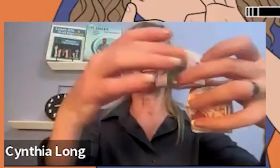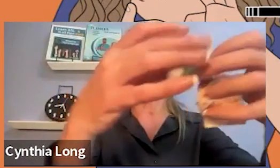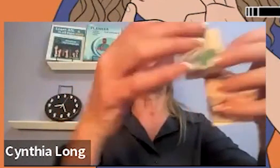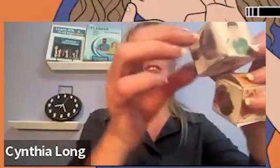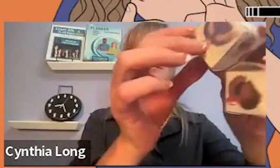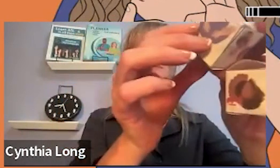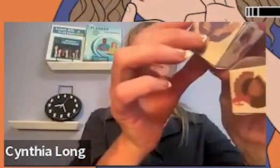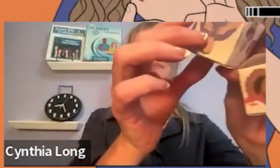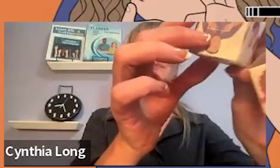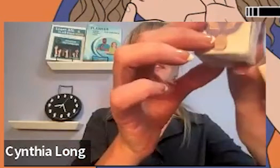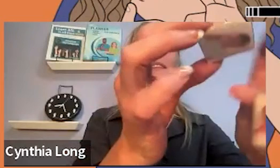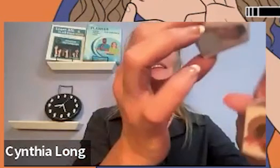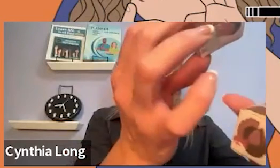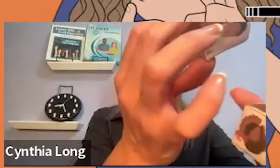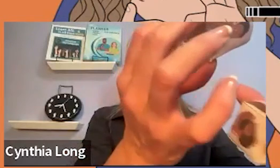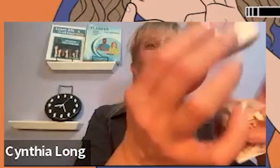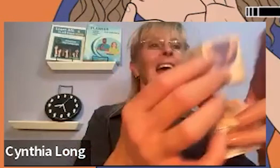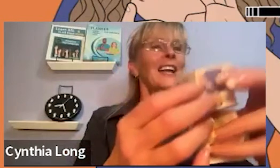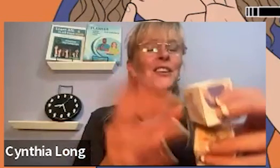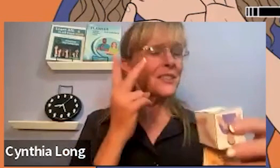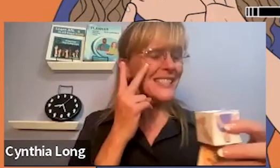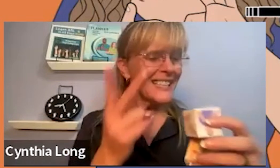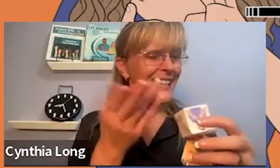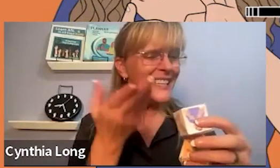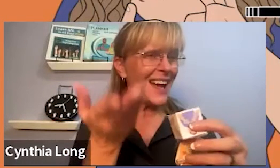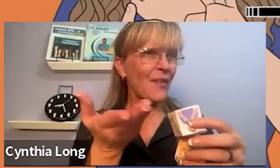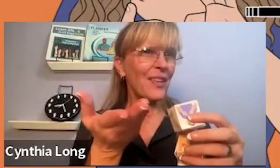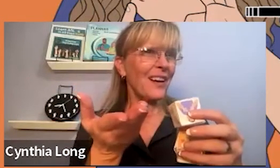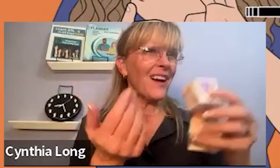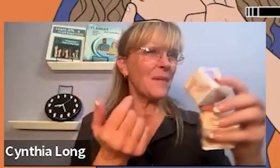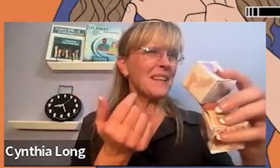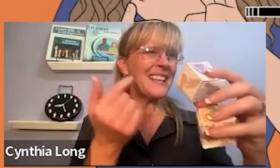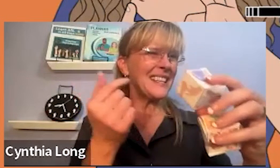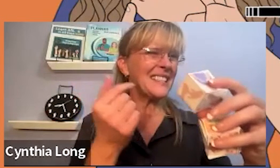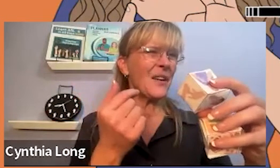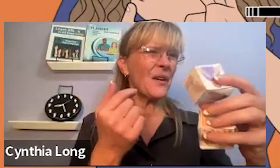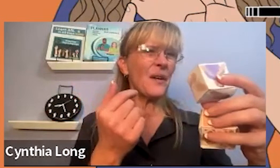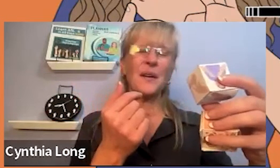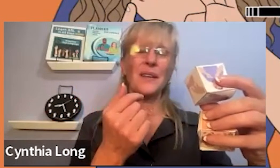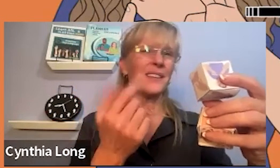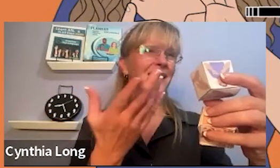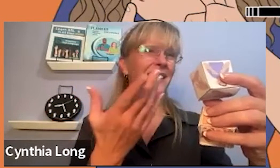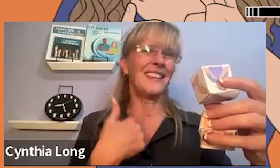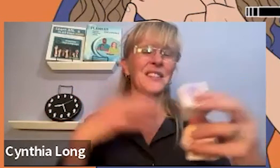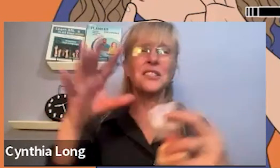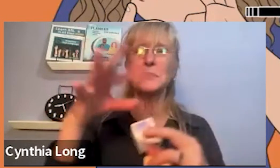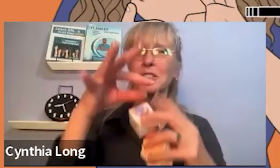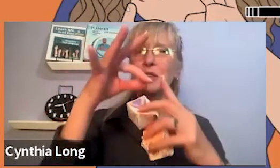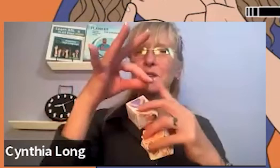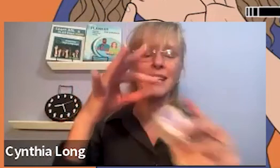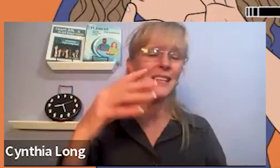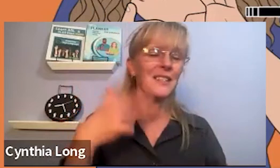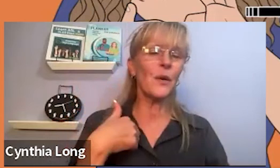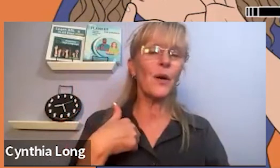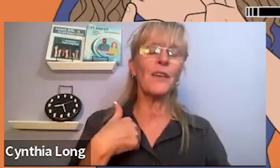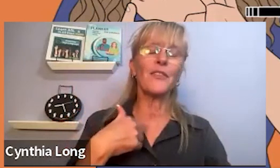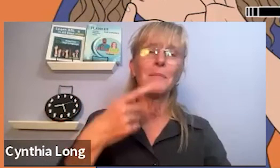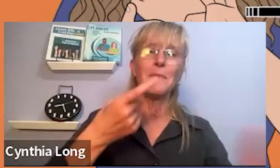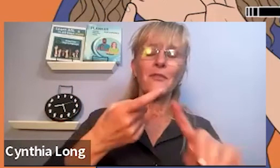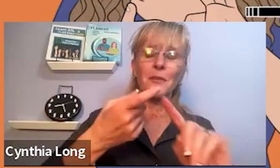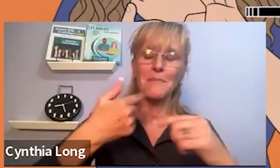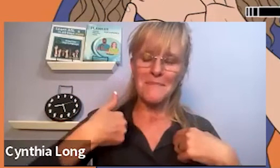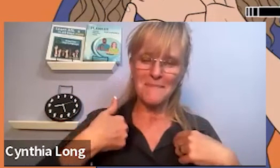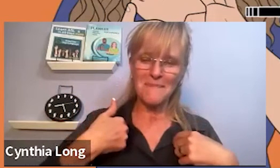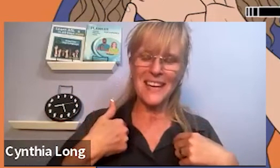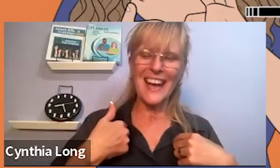all sign language. And you don't see these out there. I mean, these are special, unique. So